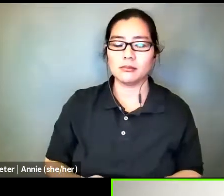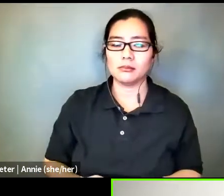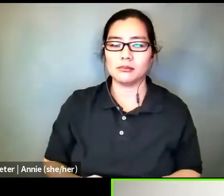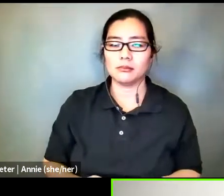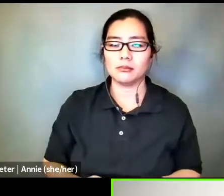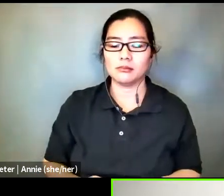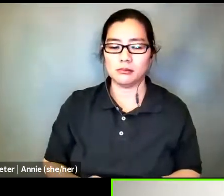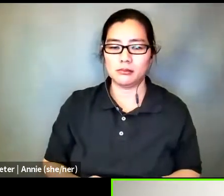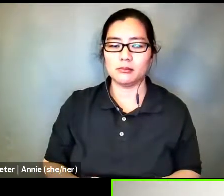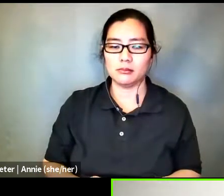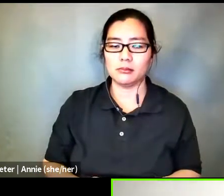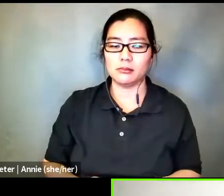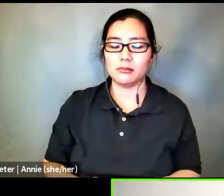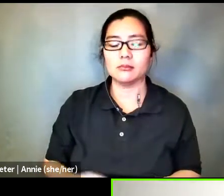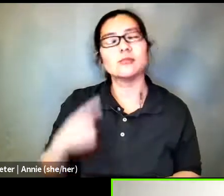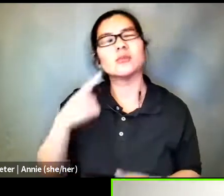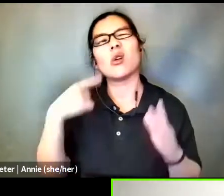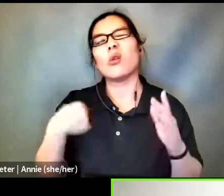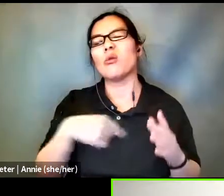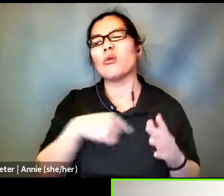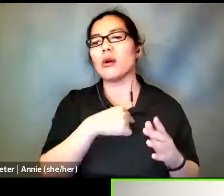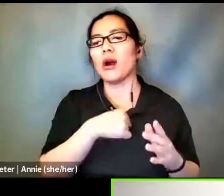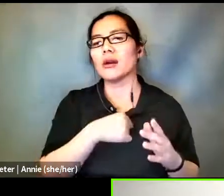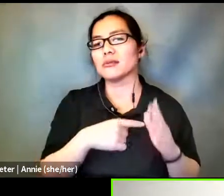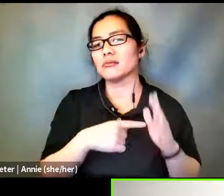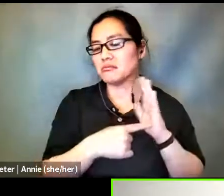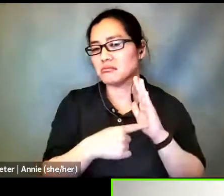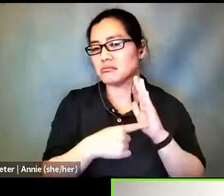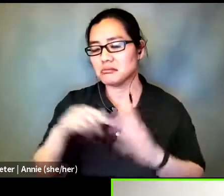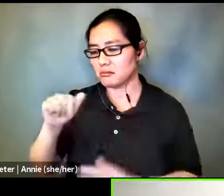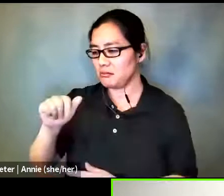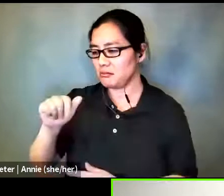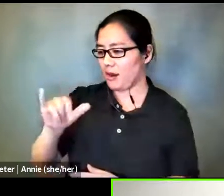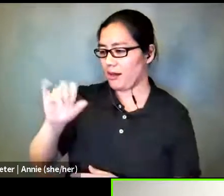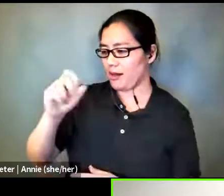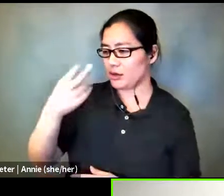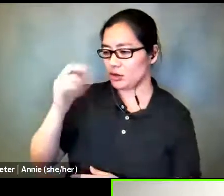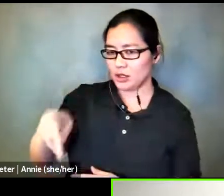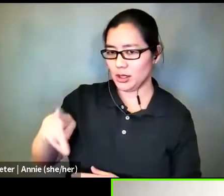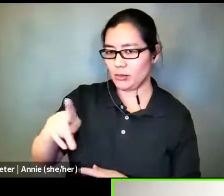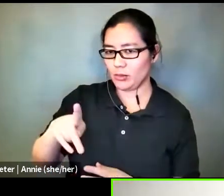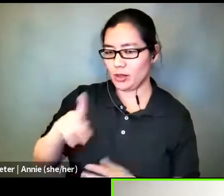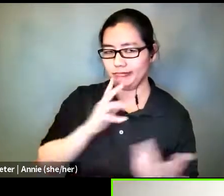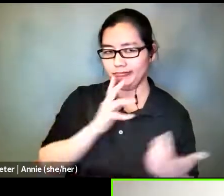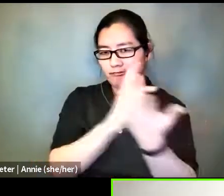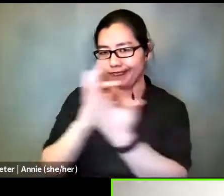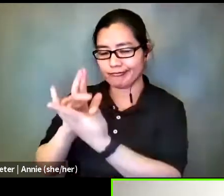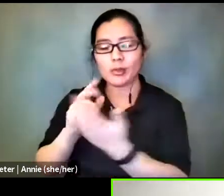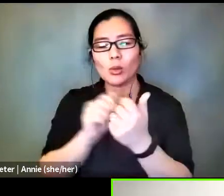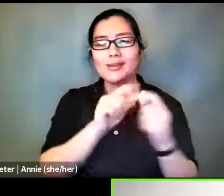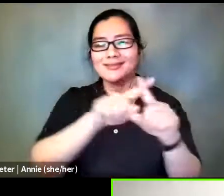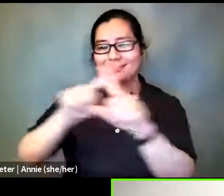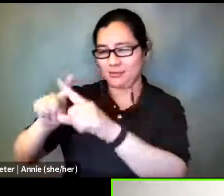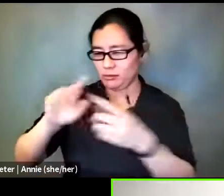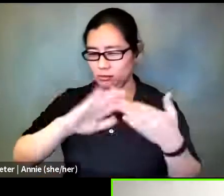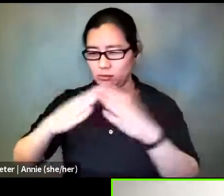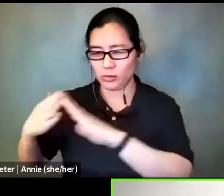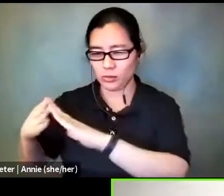we are doing allyship sessions and allyship workshops with our communities. And we're really focused